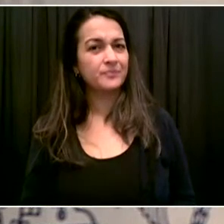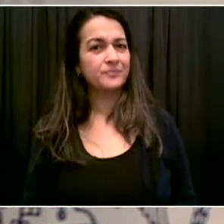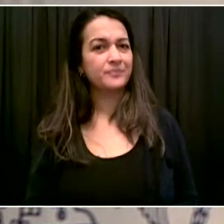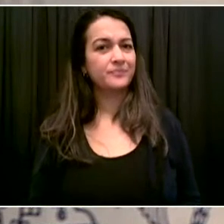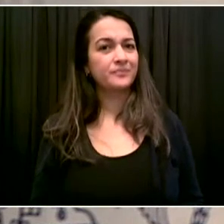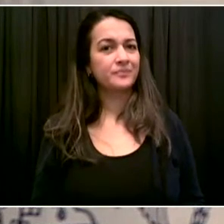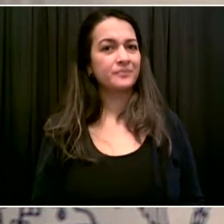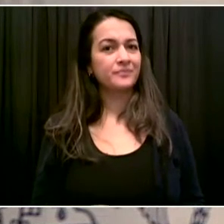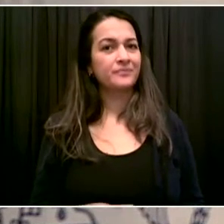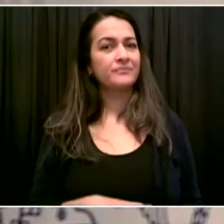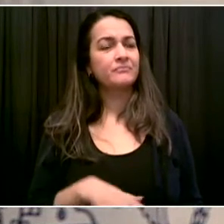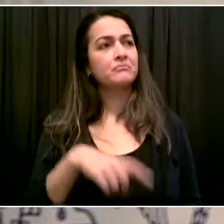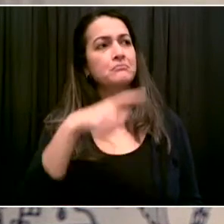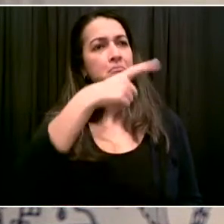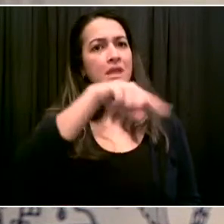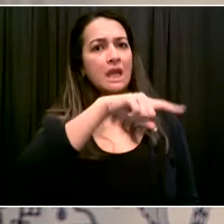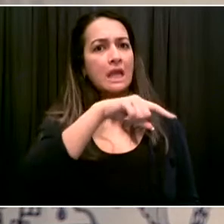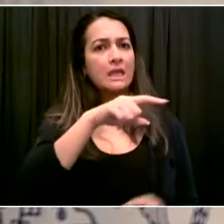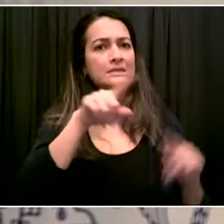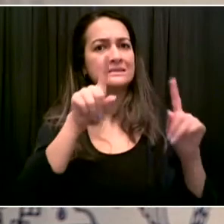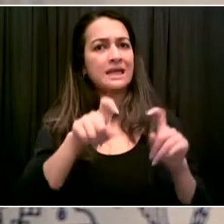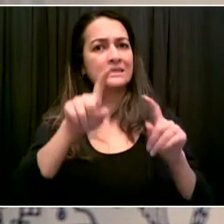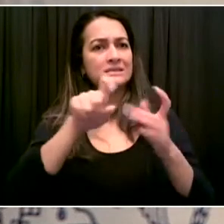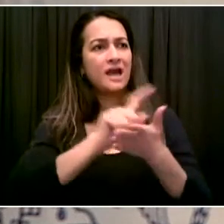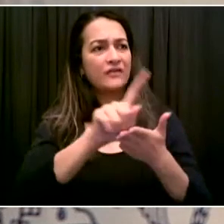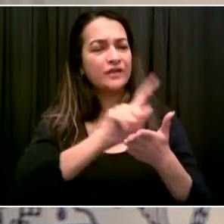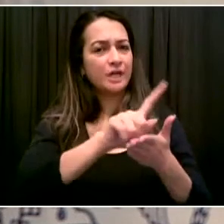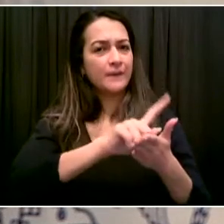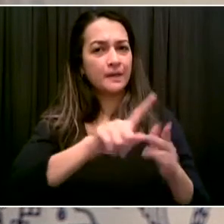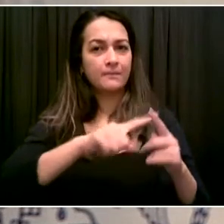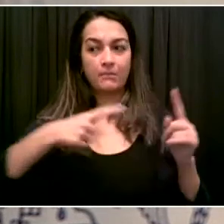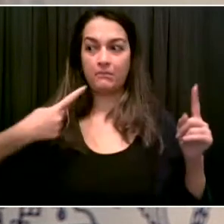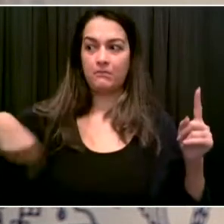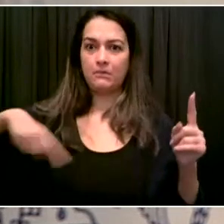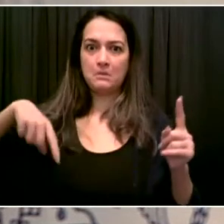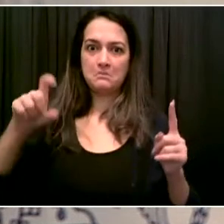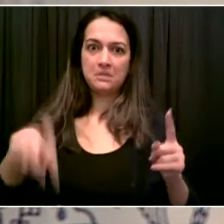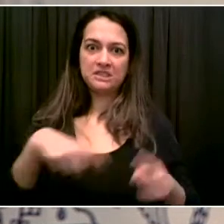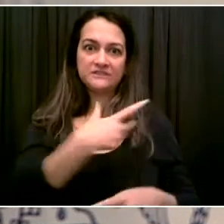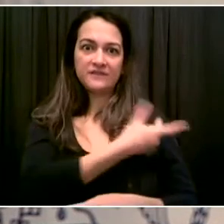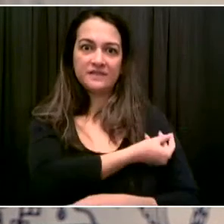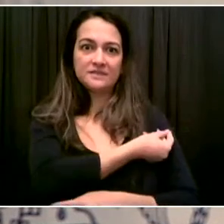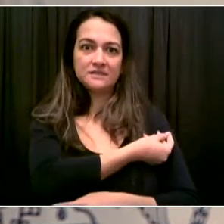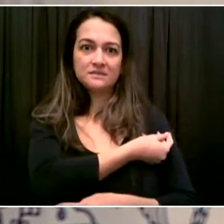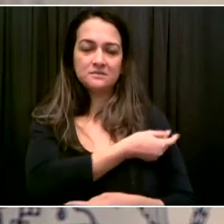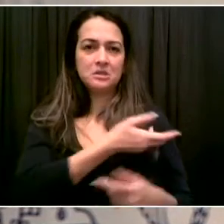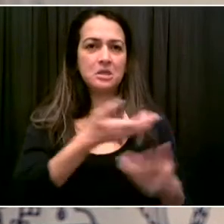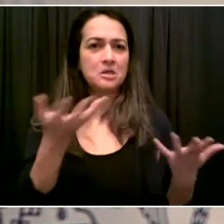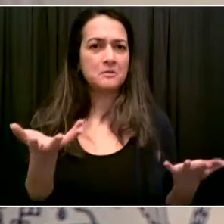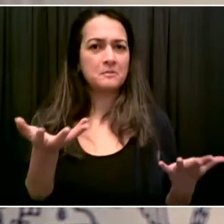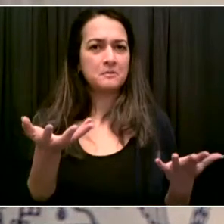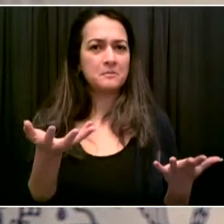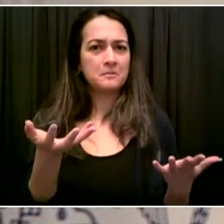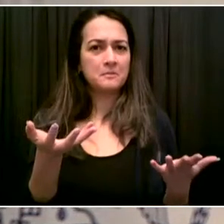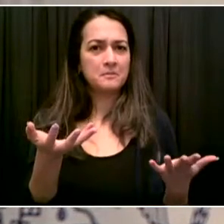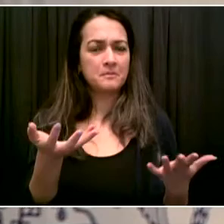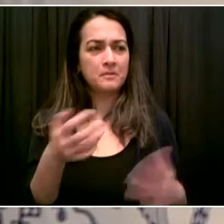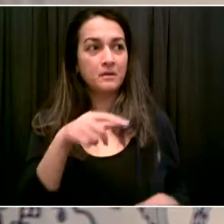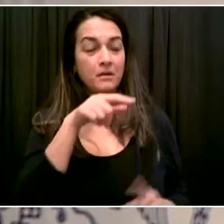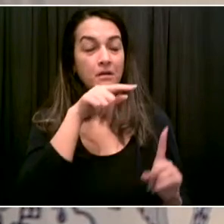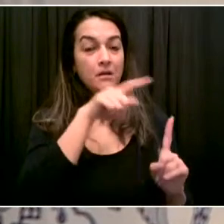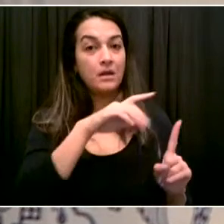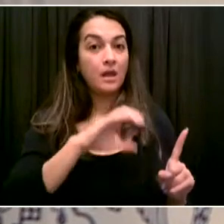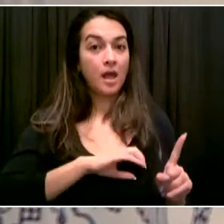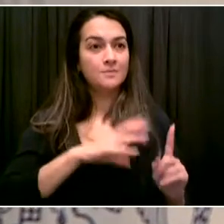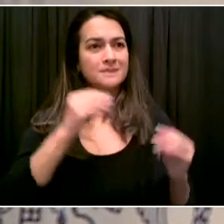city employees. Shouldn't they be setting an example for all New Yorkers since they are